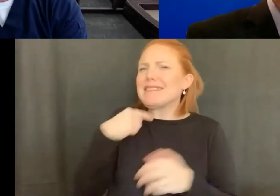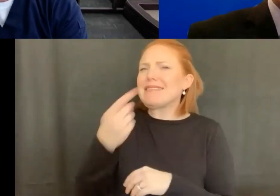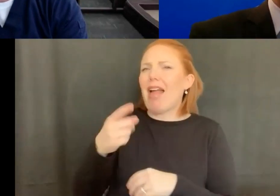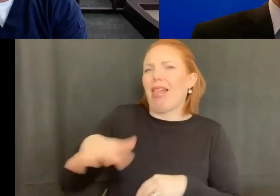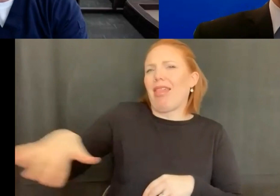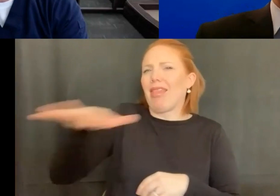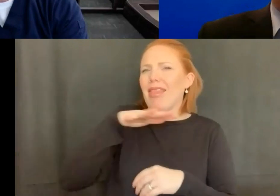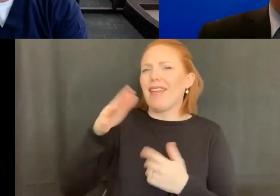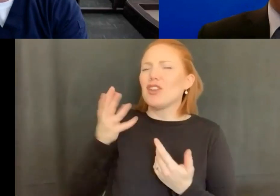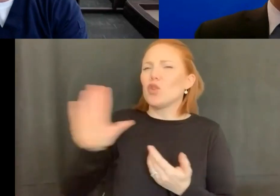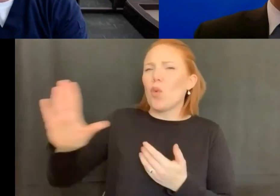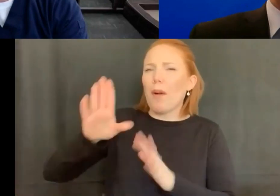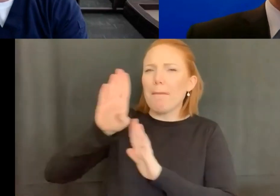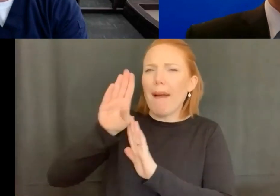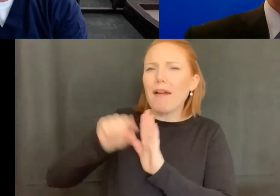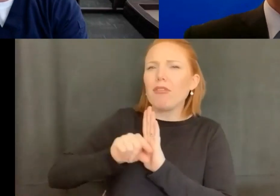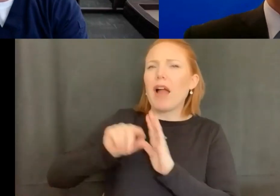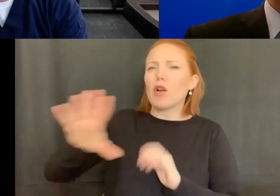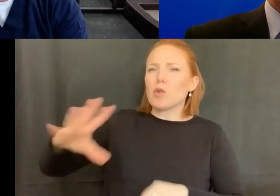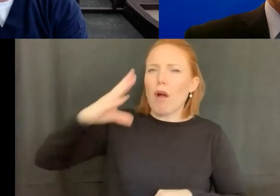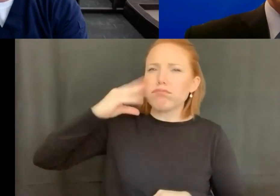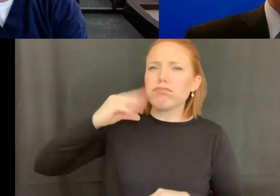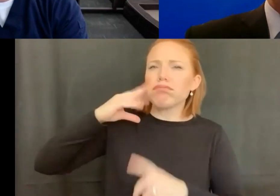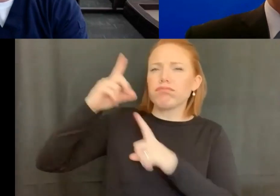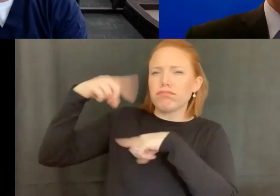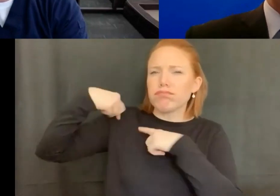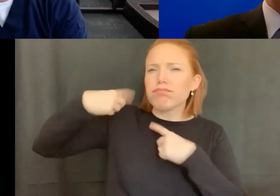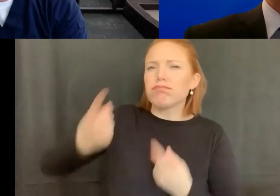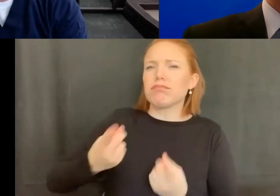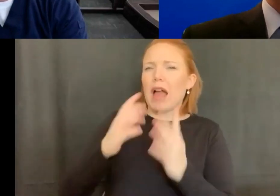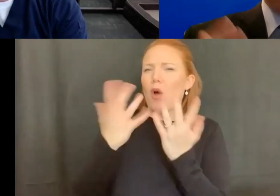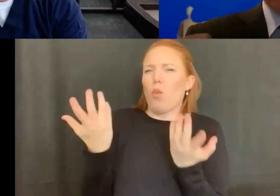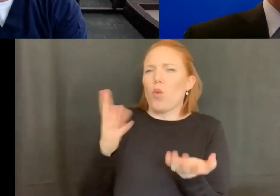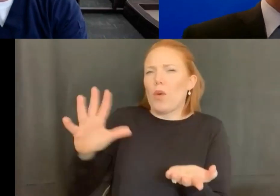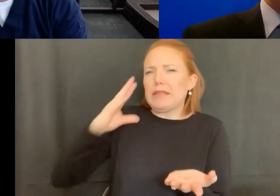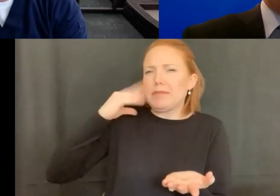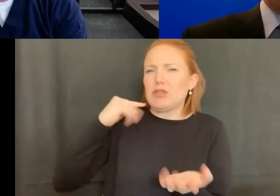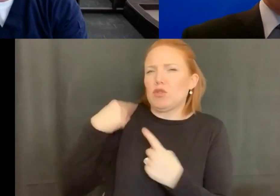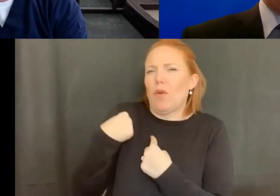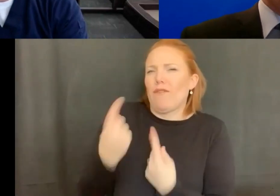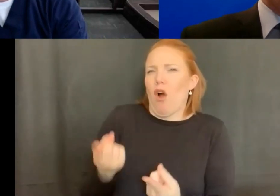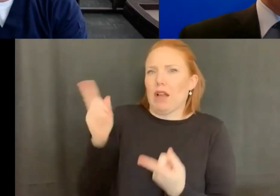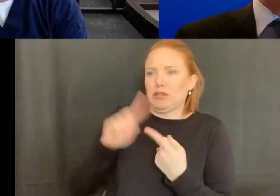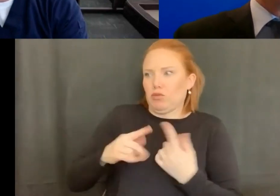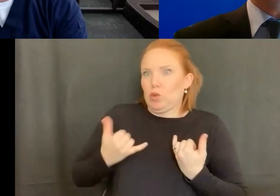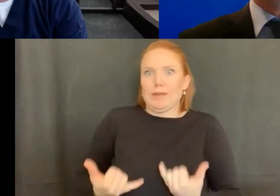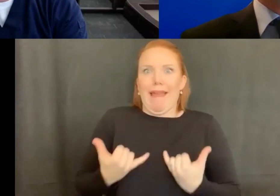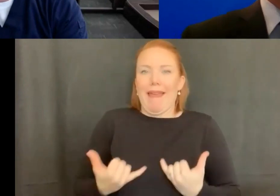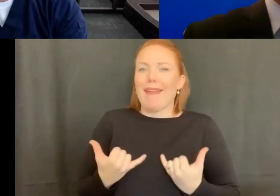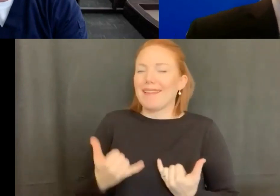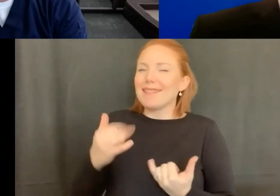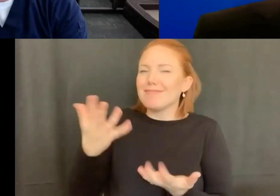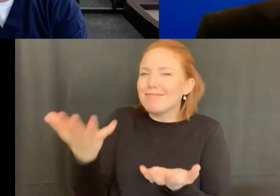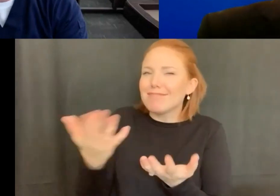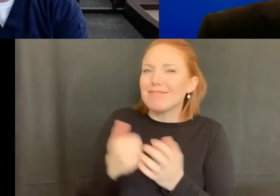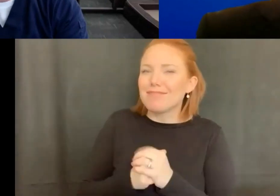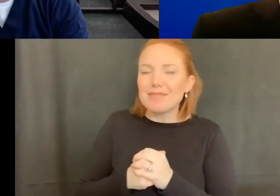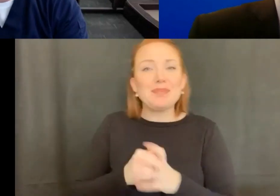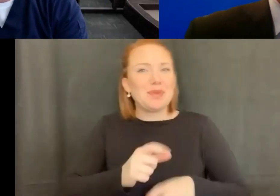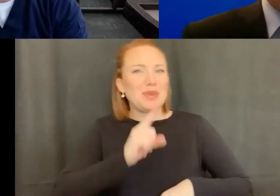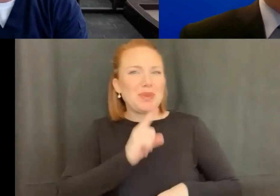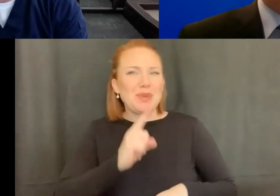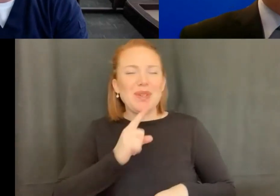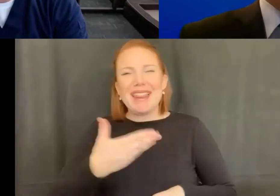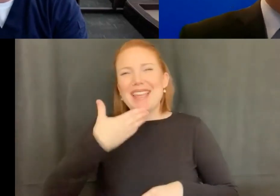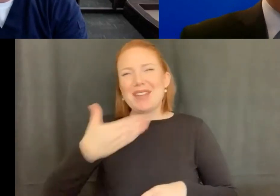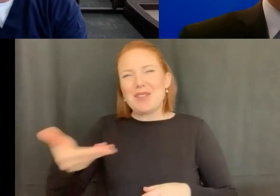your journey to the seat where you sit today, and then we'll get into more of the work that you do. Sure. Thank you for